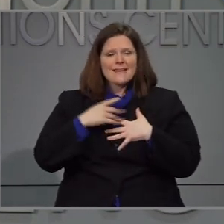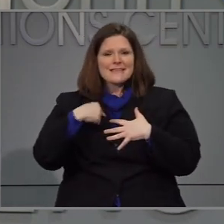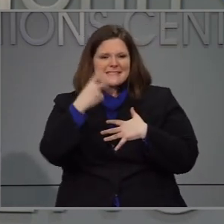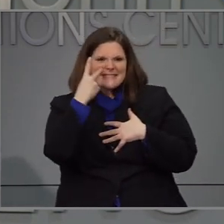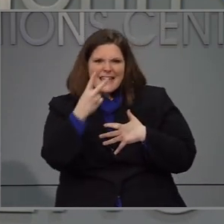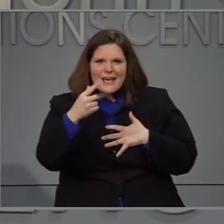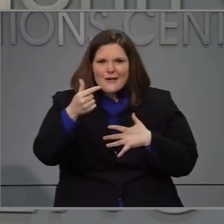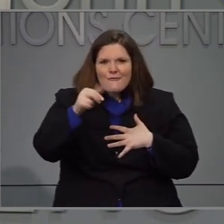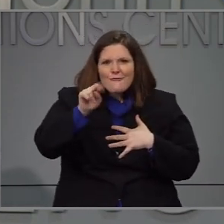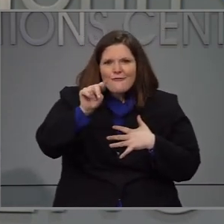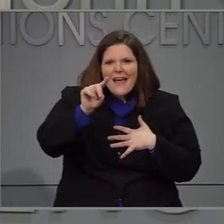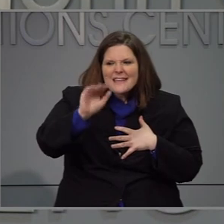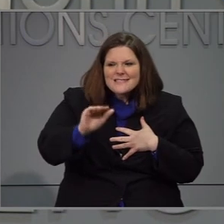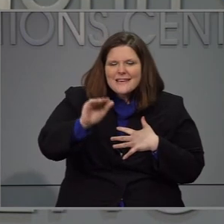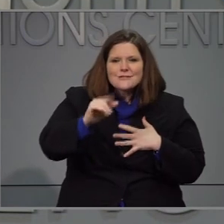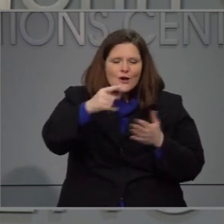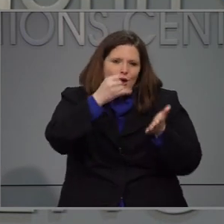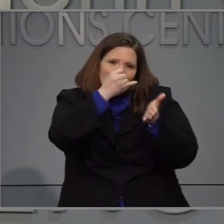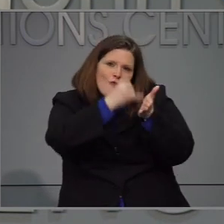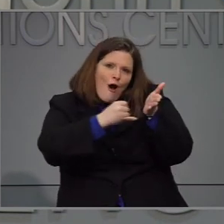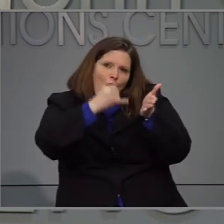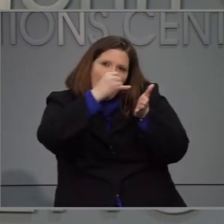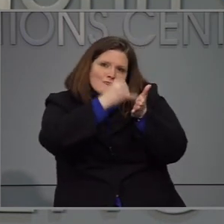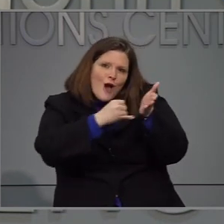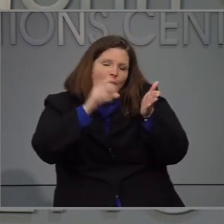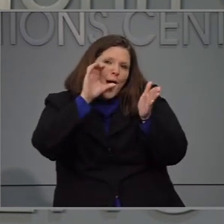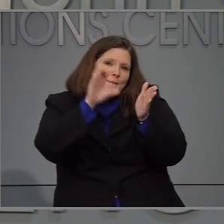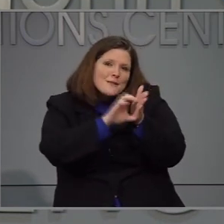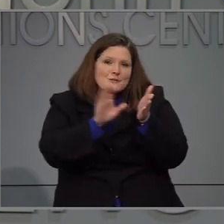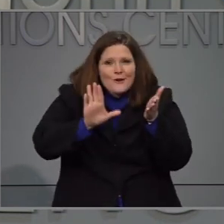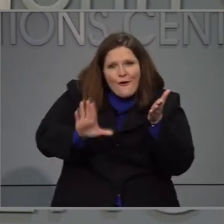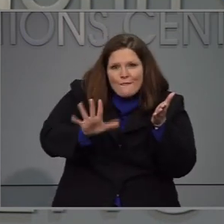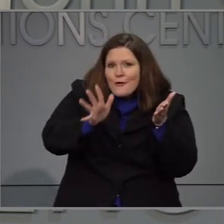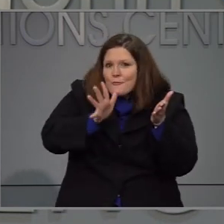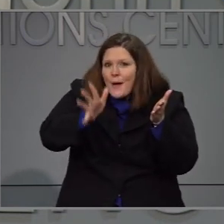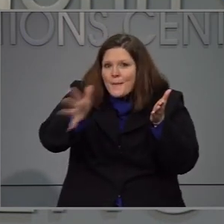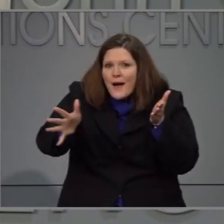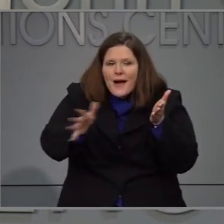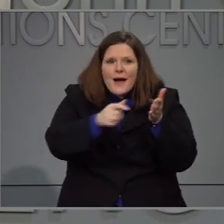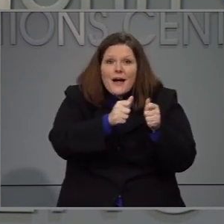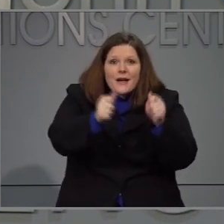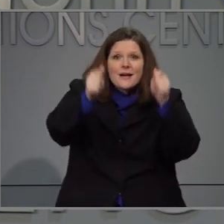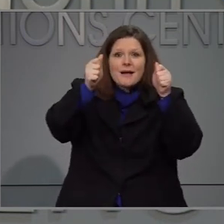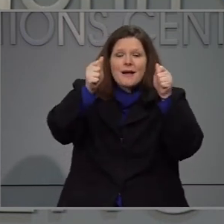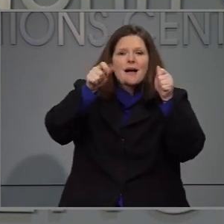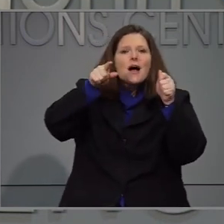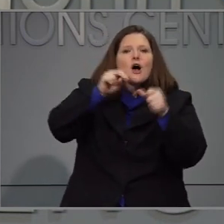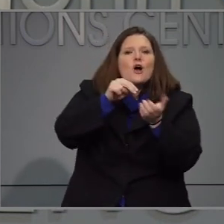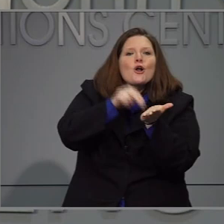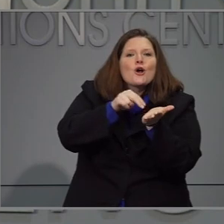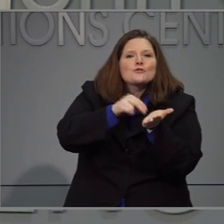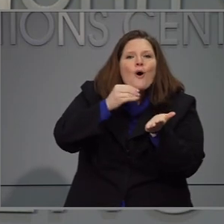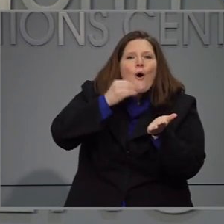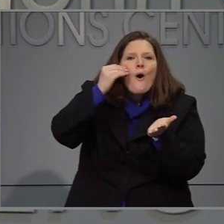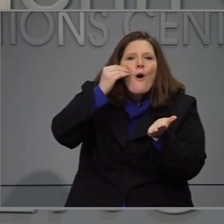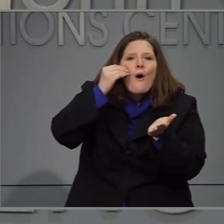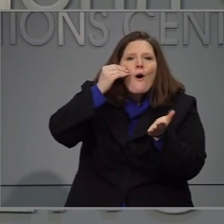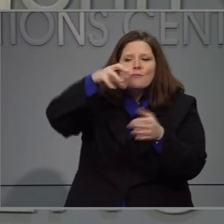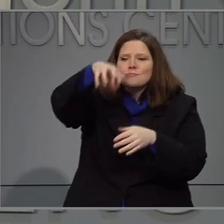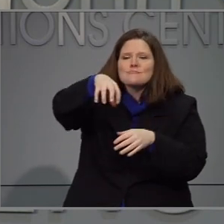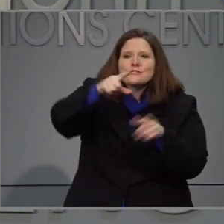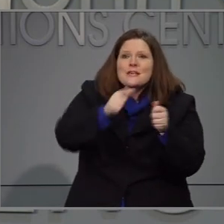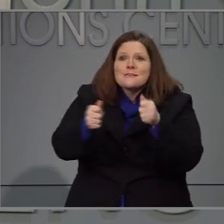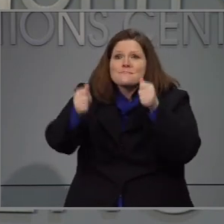grandchild drawing a picture of grandmother and holding it up at a window of a nursing home, talking to her